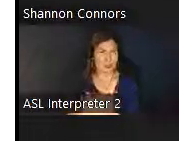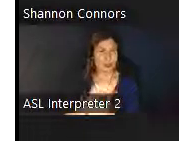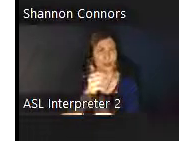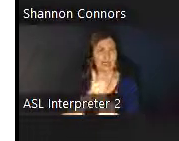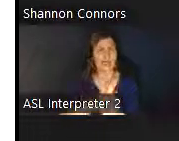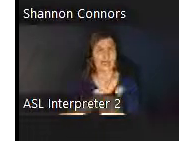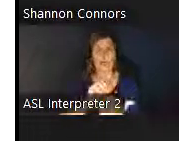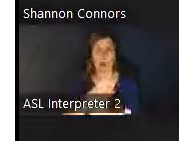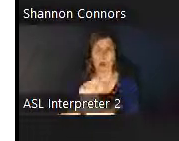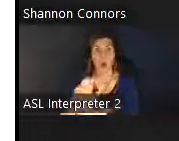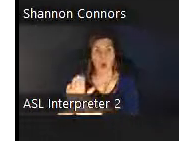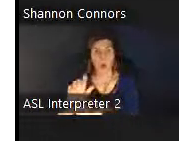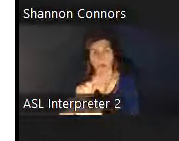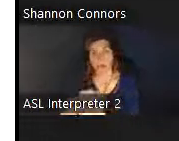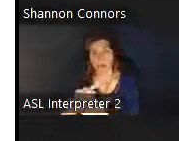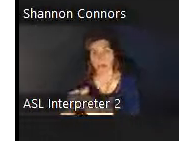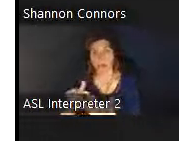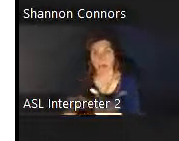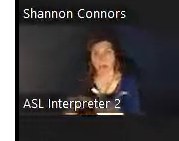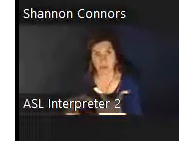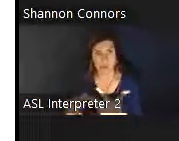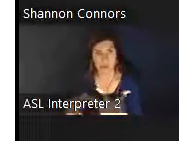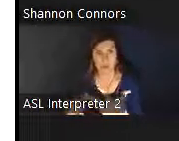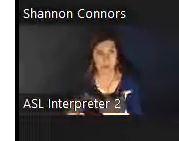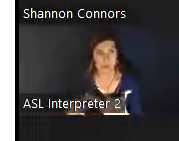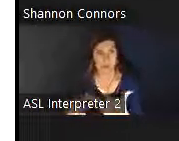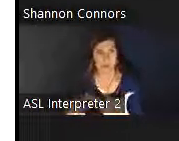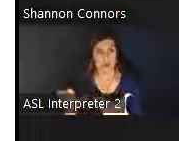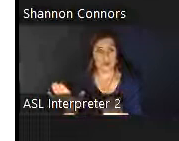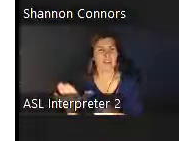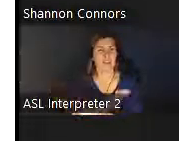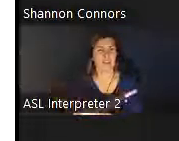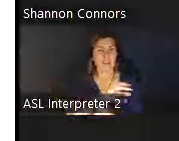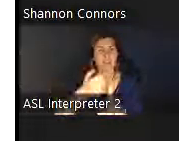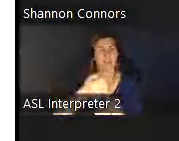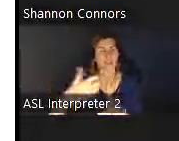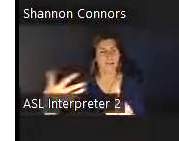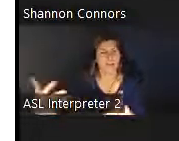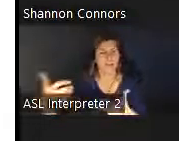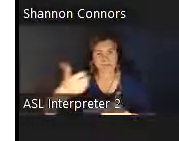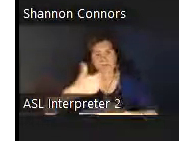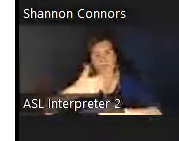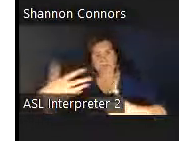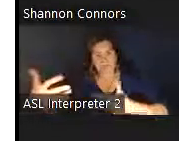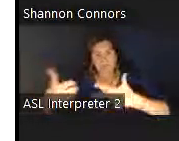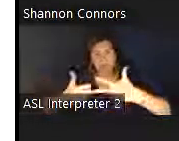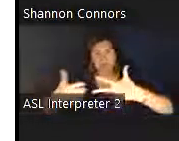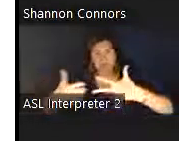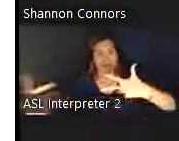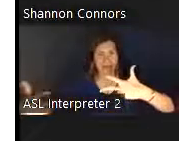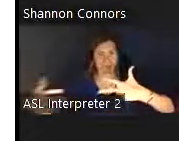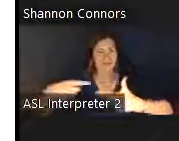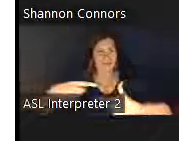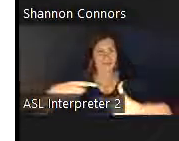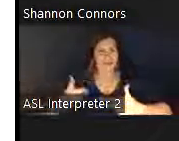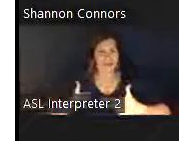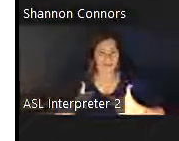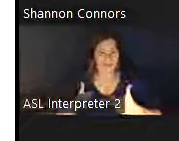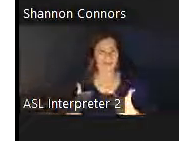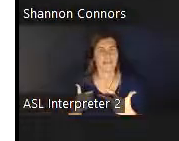for each approach in the full narrative version of this wildlife adaptation menu, we provide a